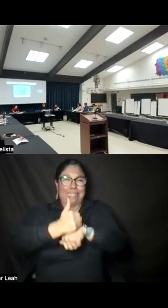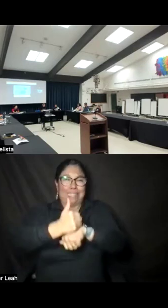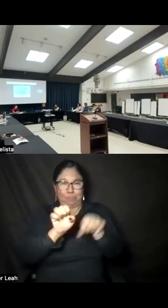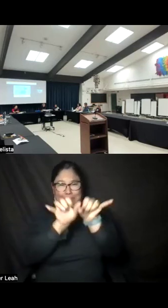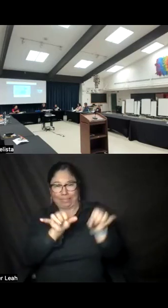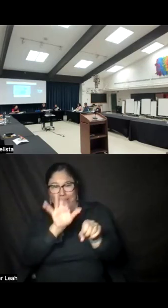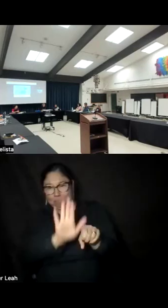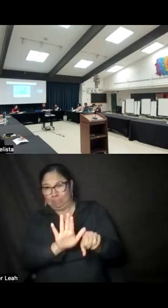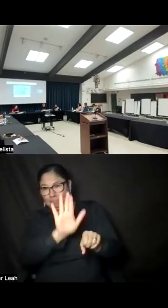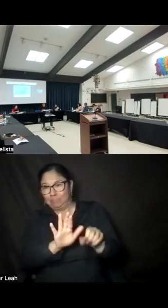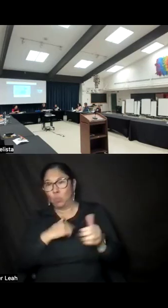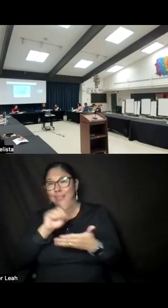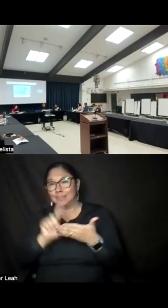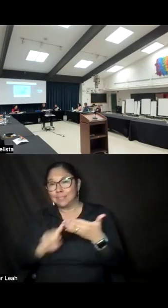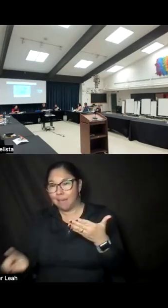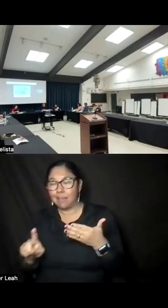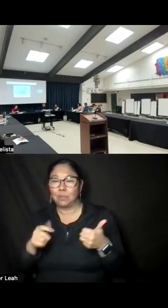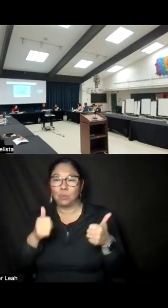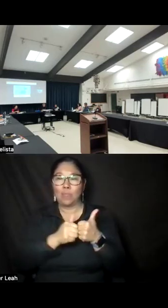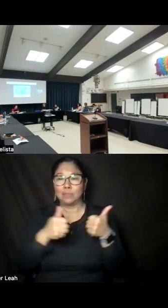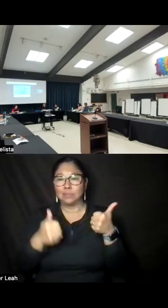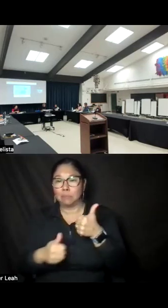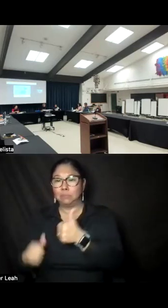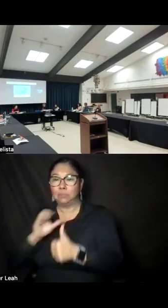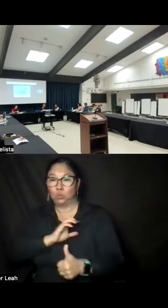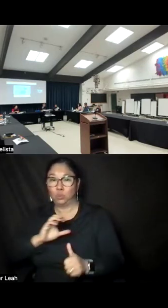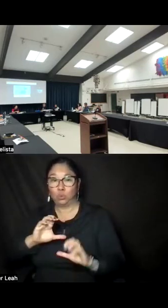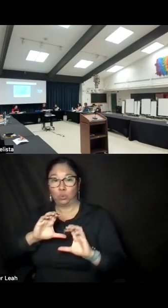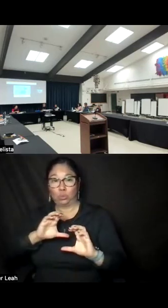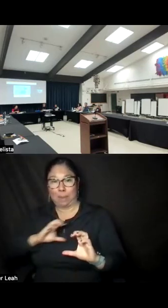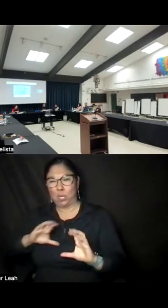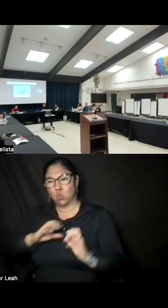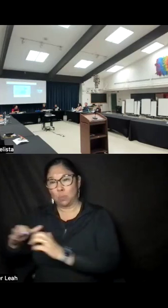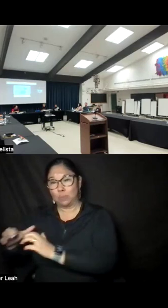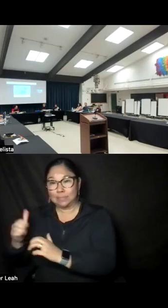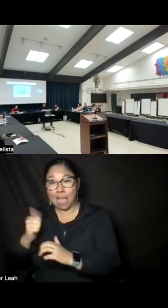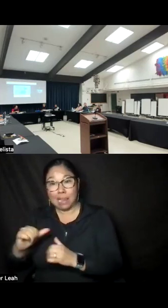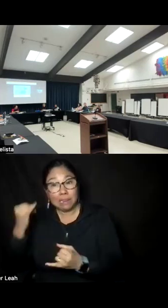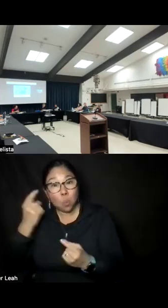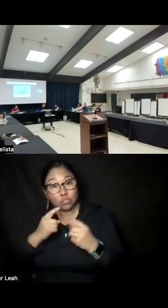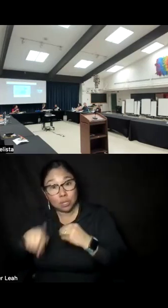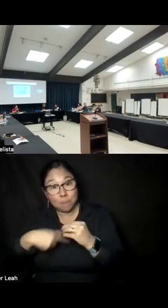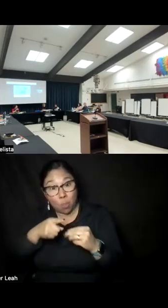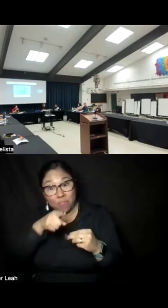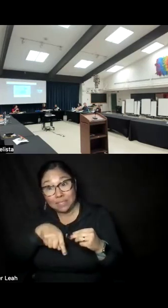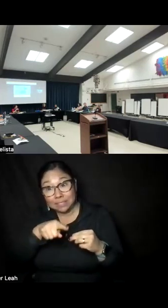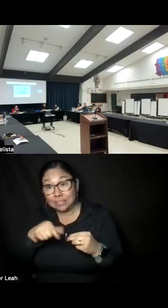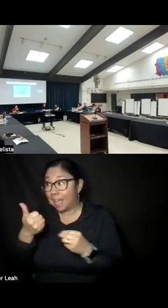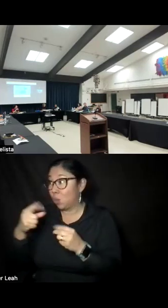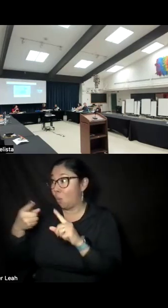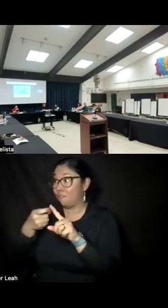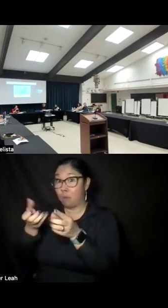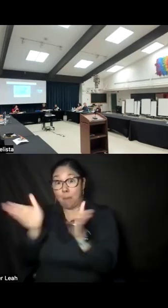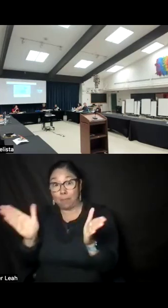subgroups and designed them. Any questions about kind of that flow from anybody in the public as